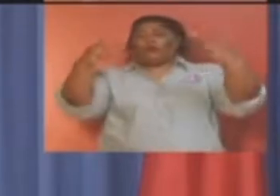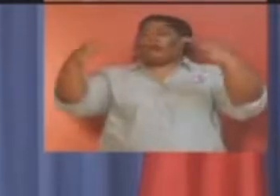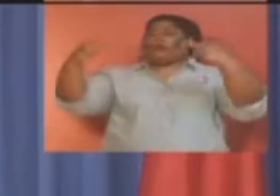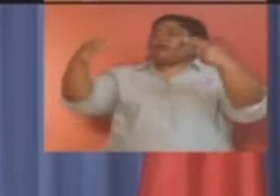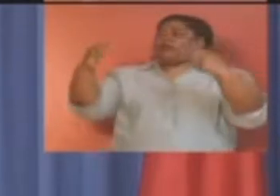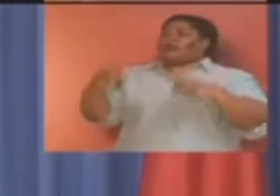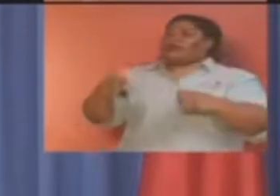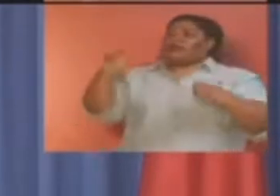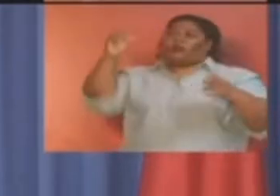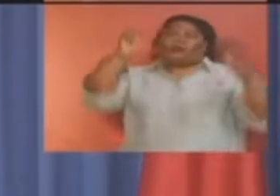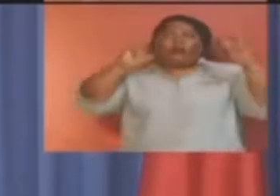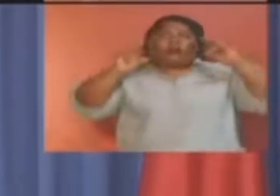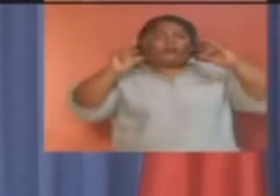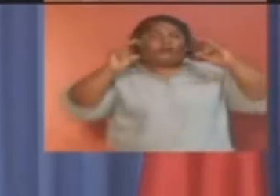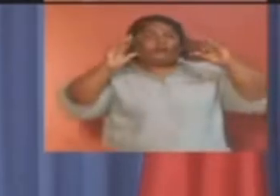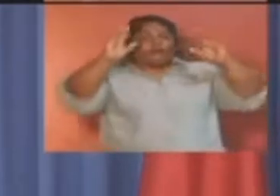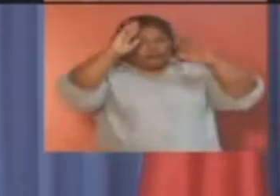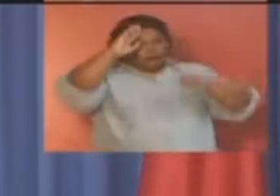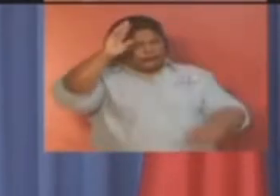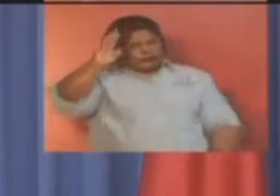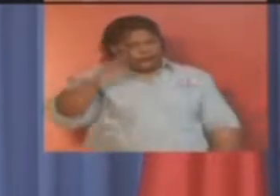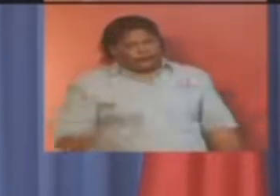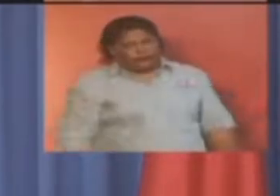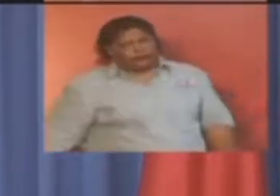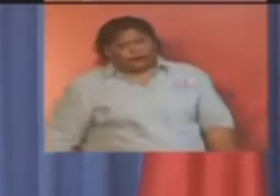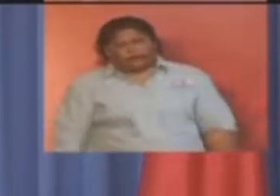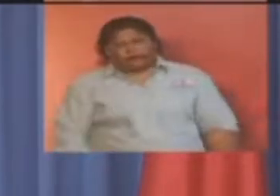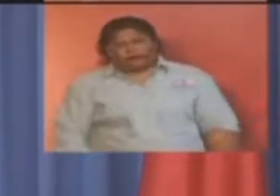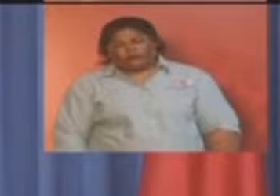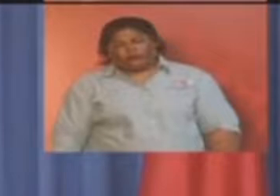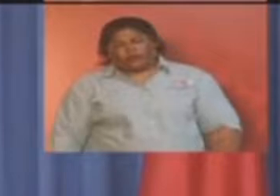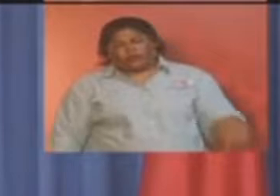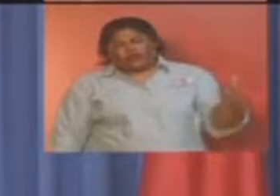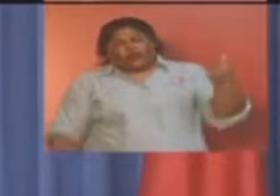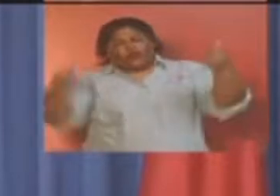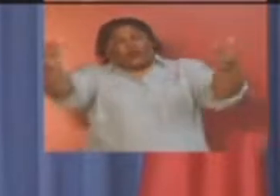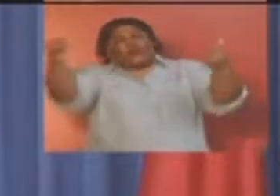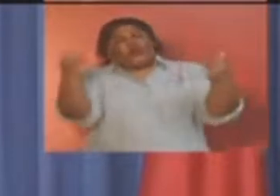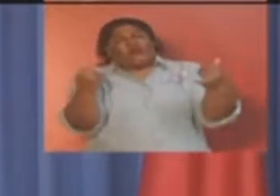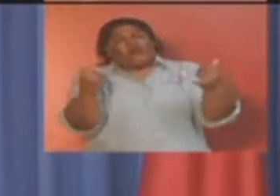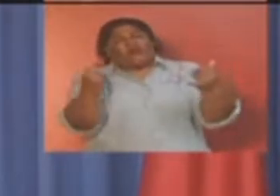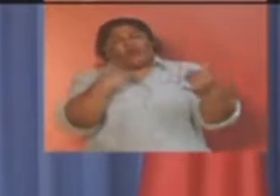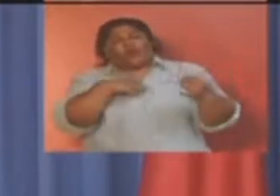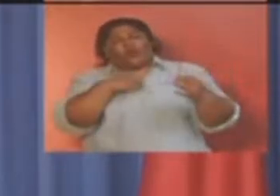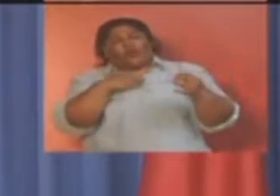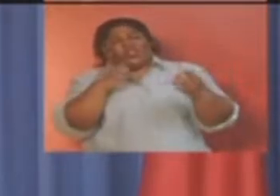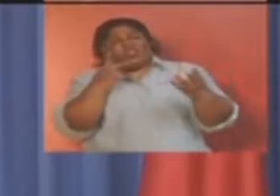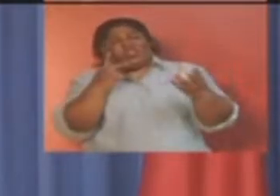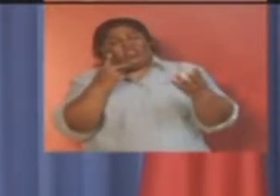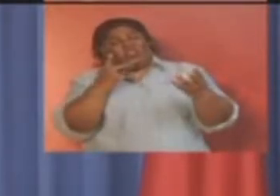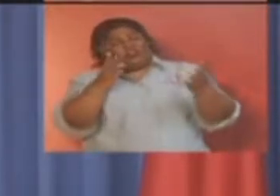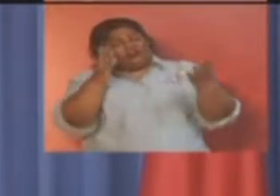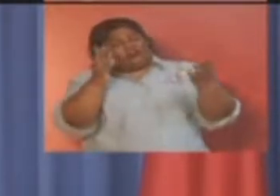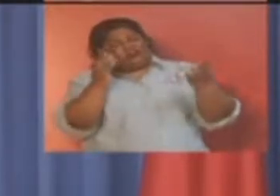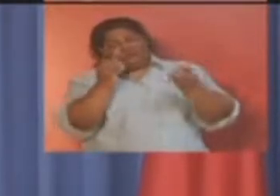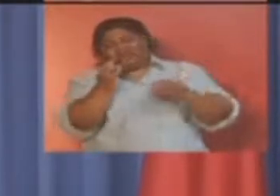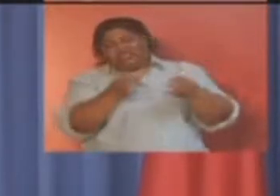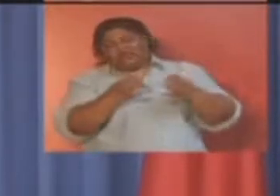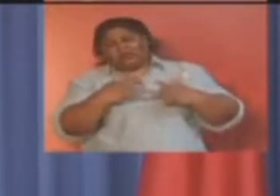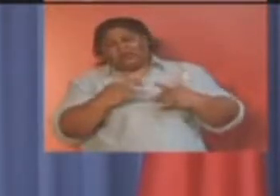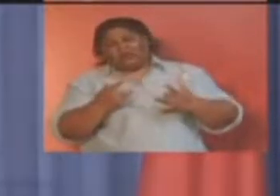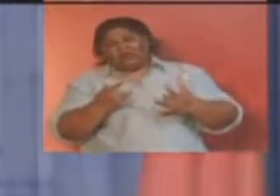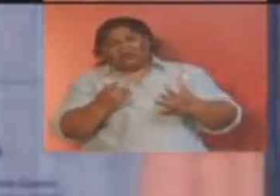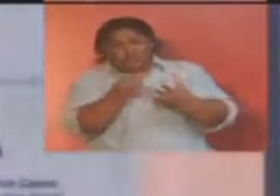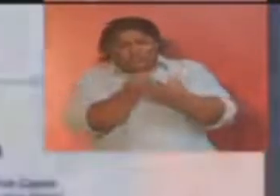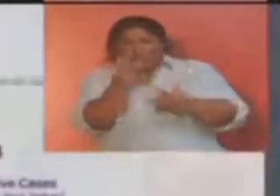listening public. We're starting off basically where we left off a couple of days ago, updating on what